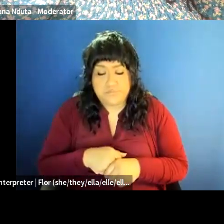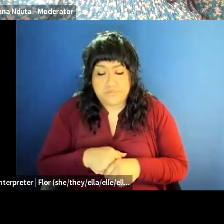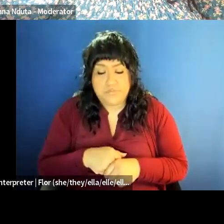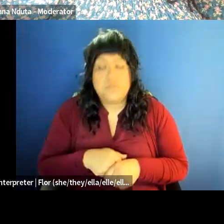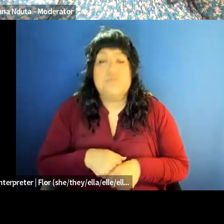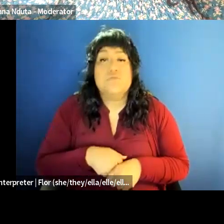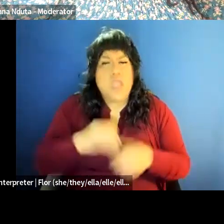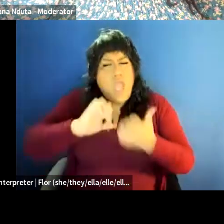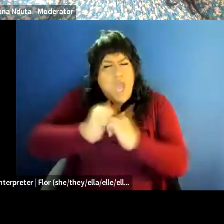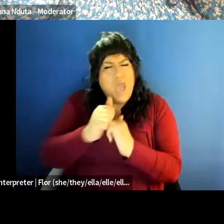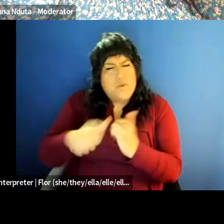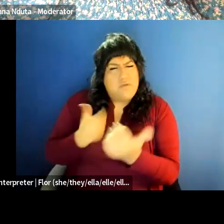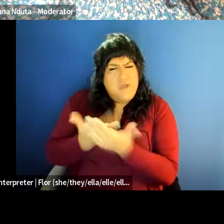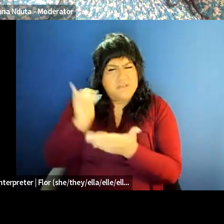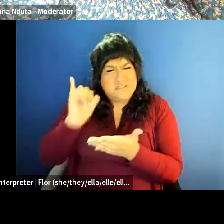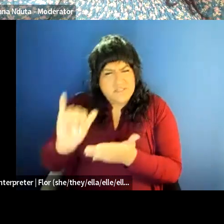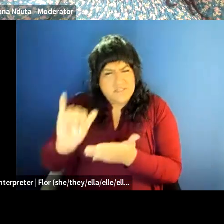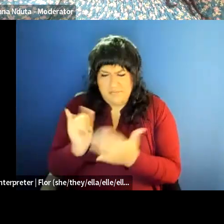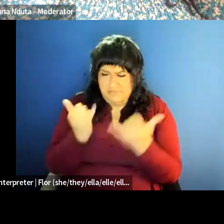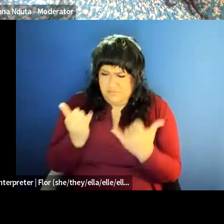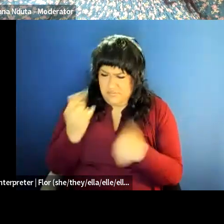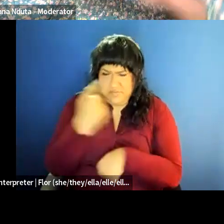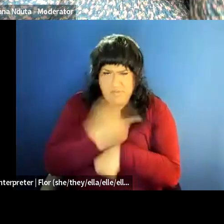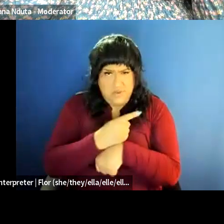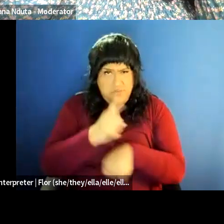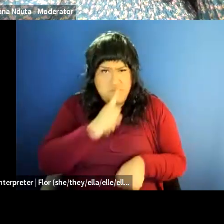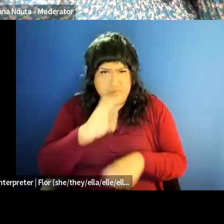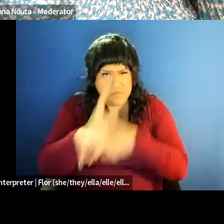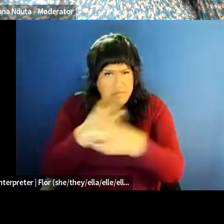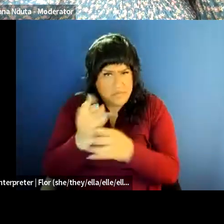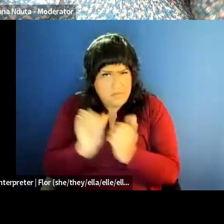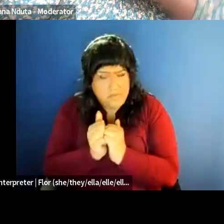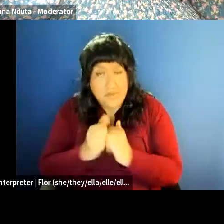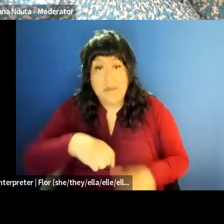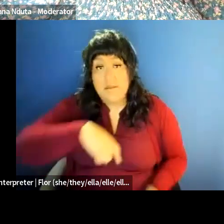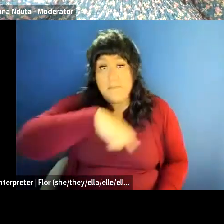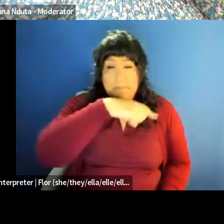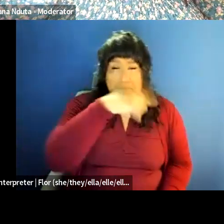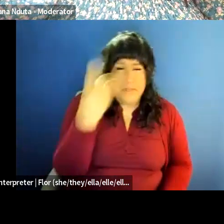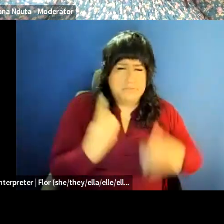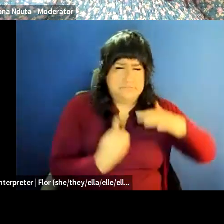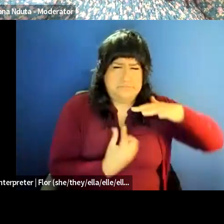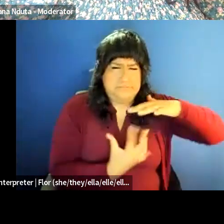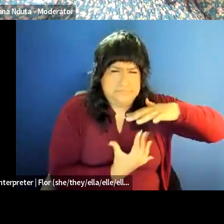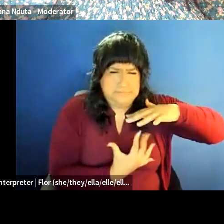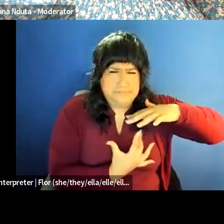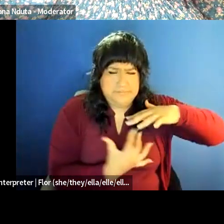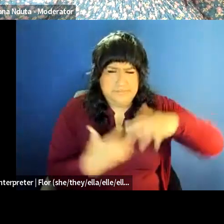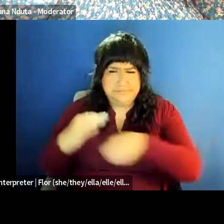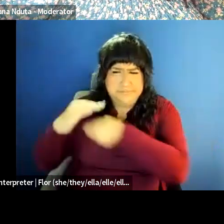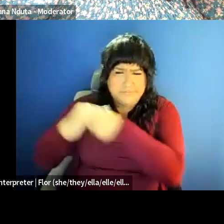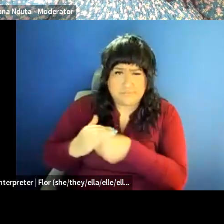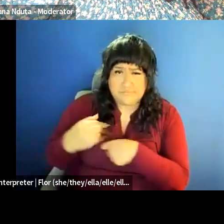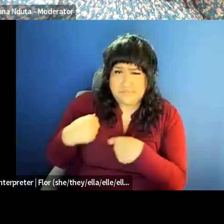reality. Pseudoscientific notions of racial differences and Black inferiority have been formed